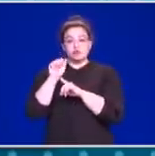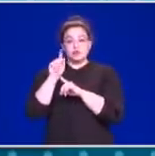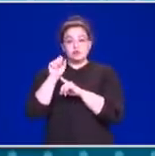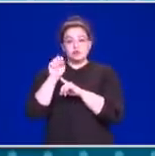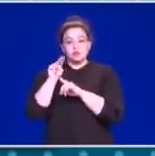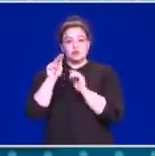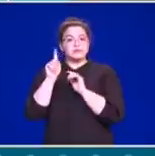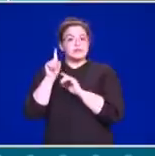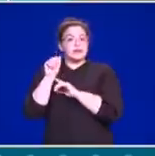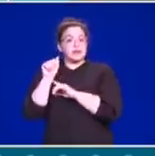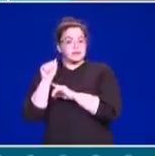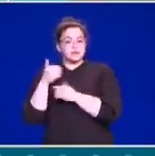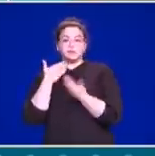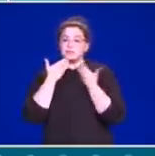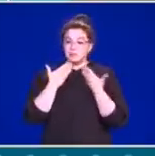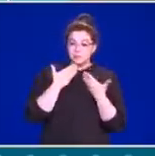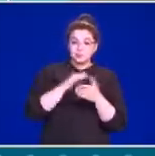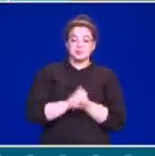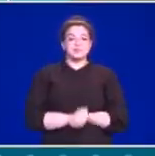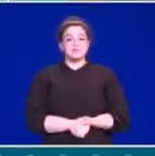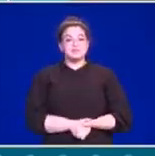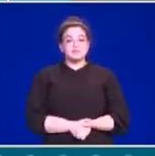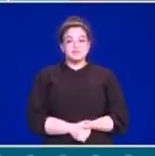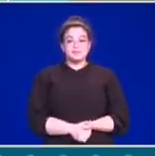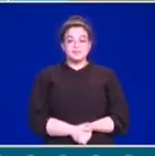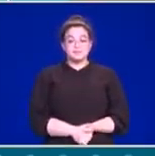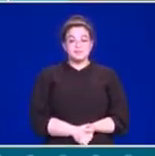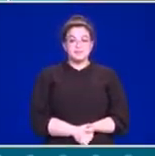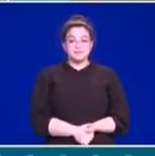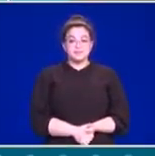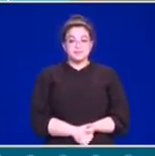you. Thanks for that, Ron. Thank you.